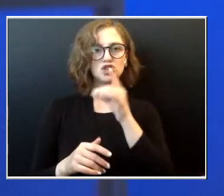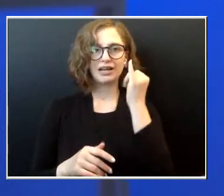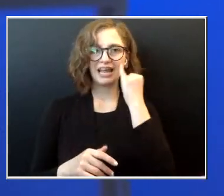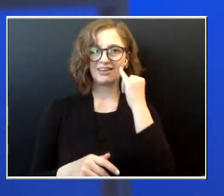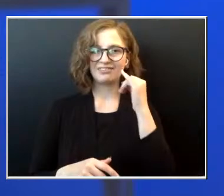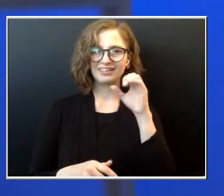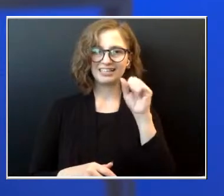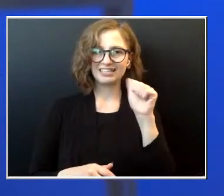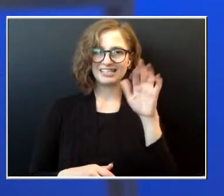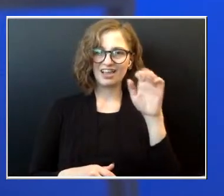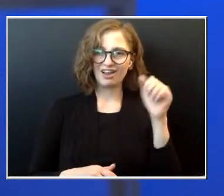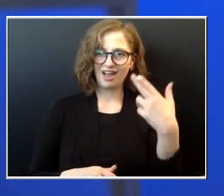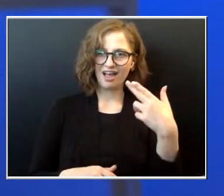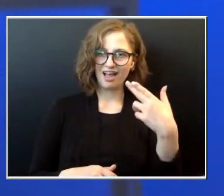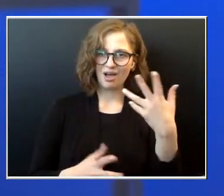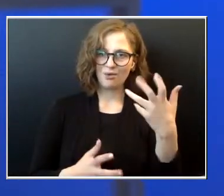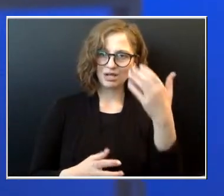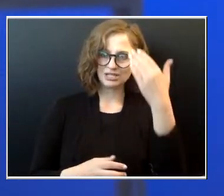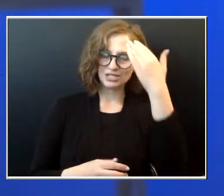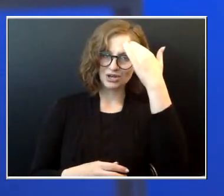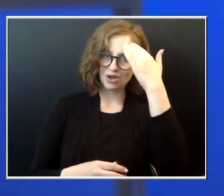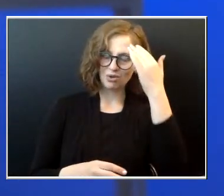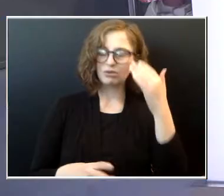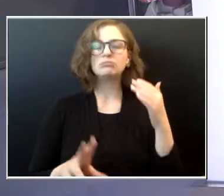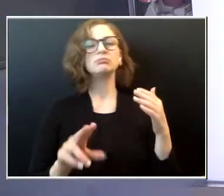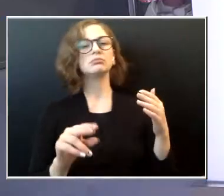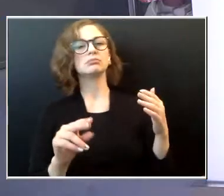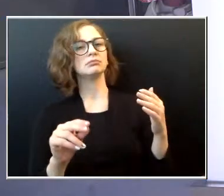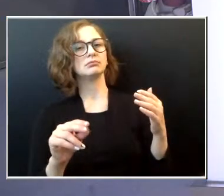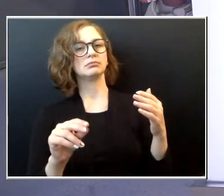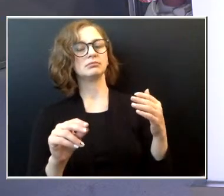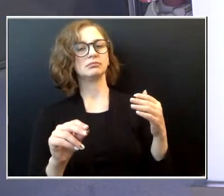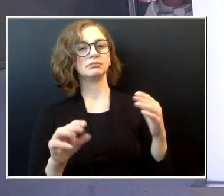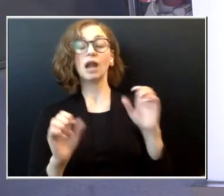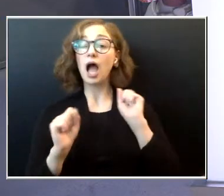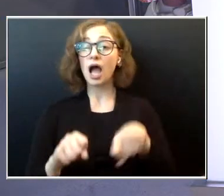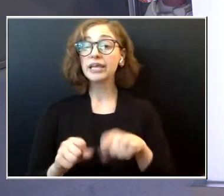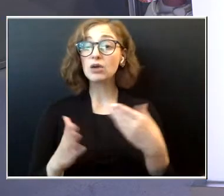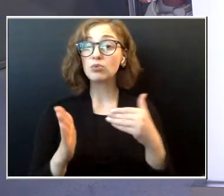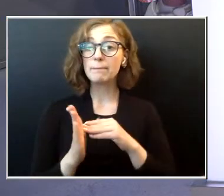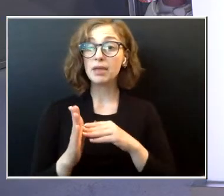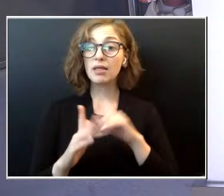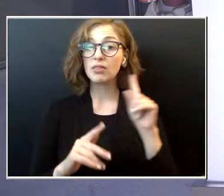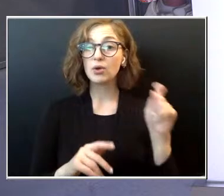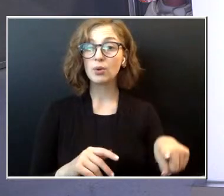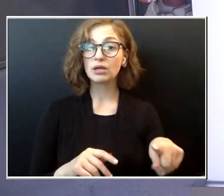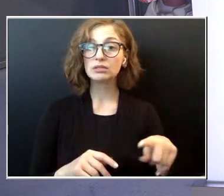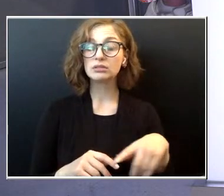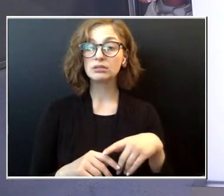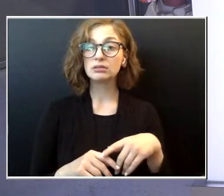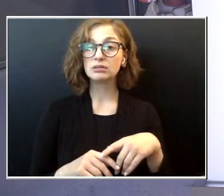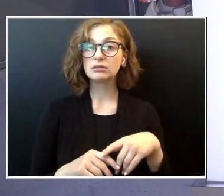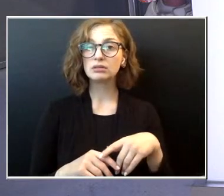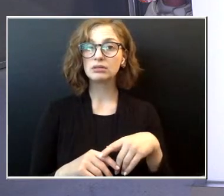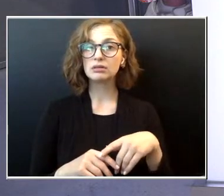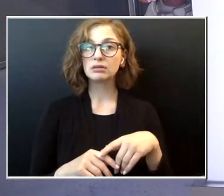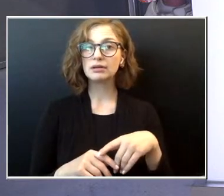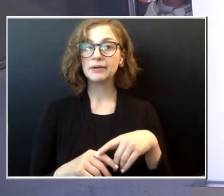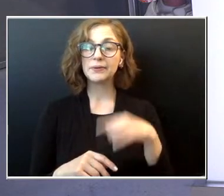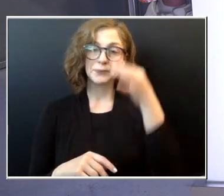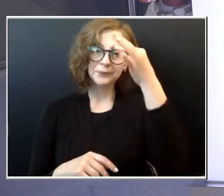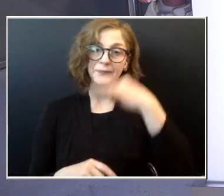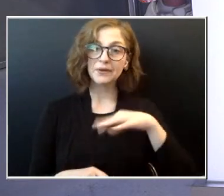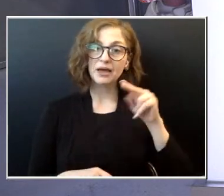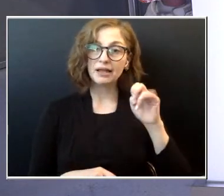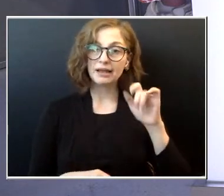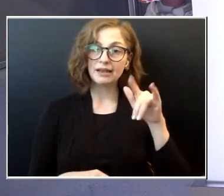risk factors for breast cancer. I can repeat the question. Somebody wants to know about, is a fine needle aspirate standard for risk assessment? Correct. Yes, you